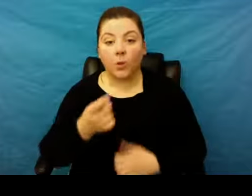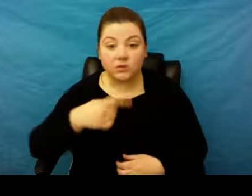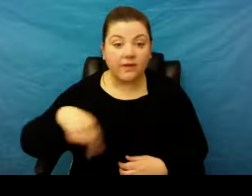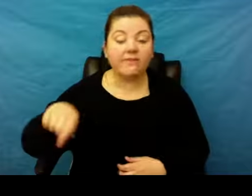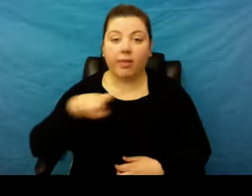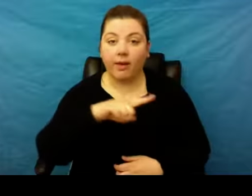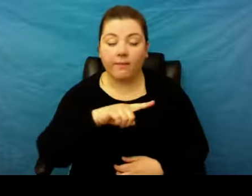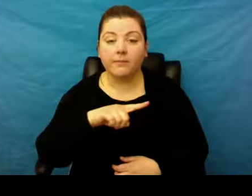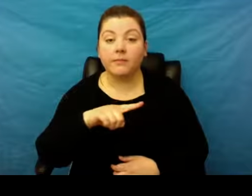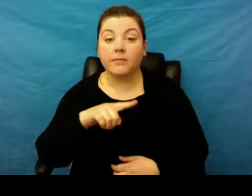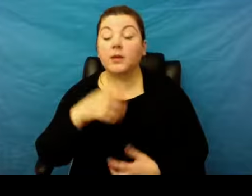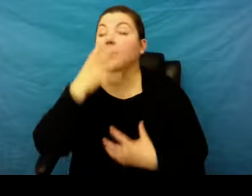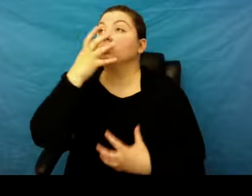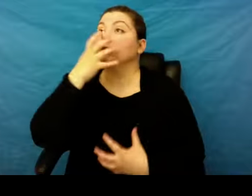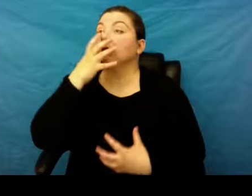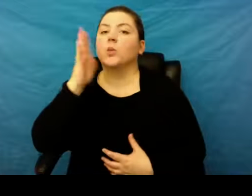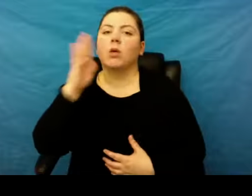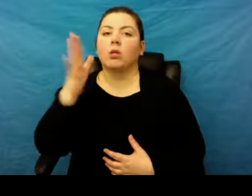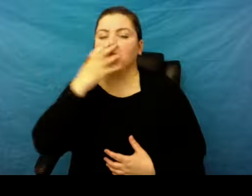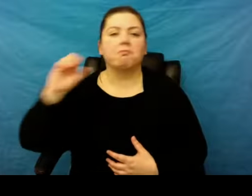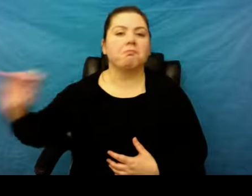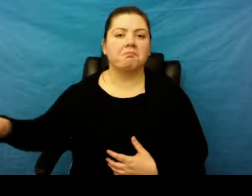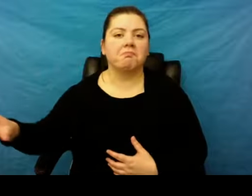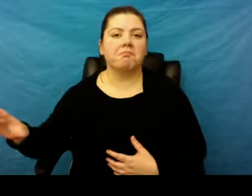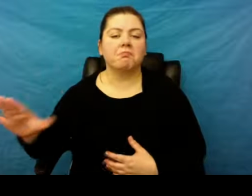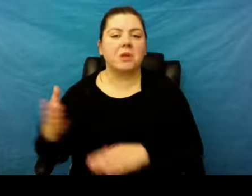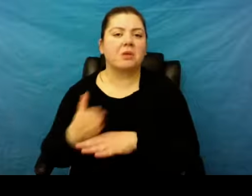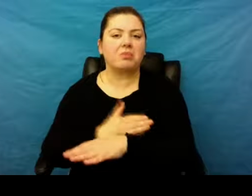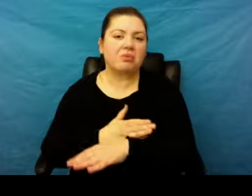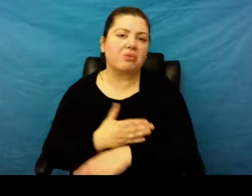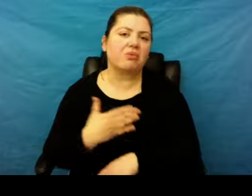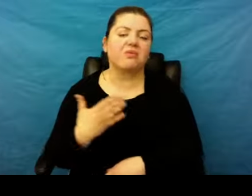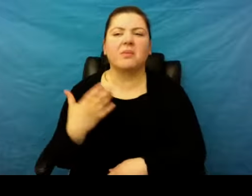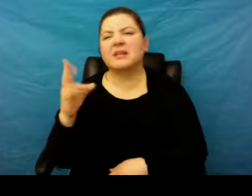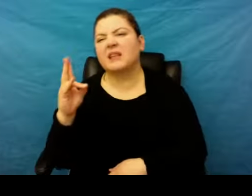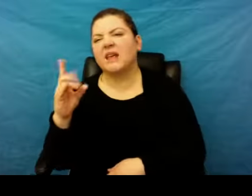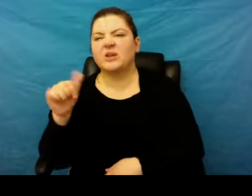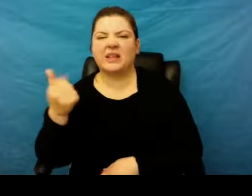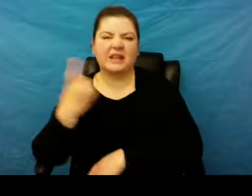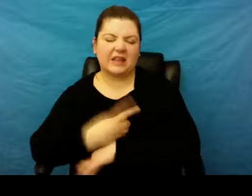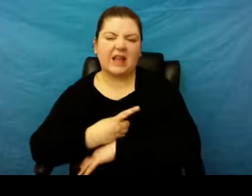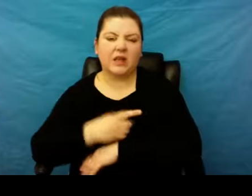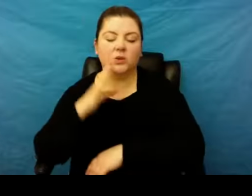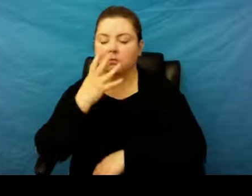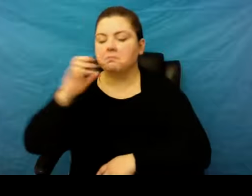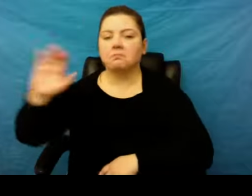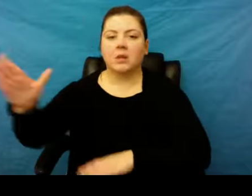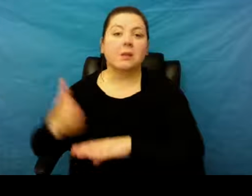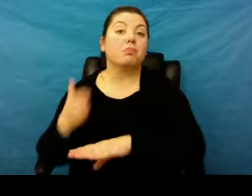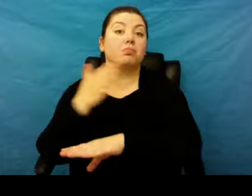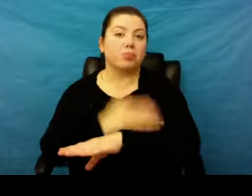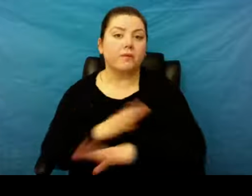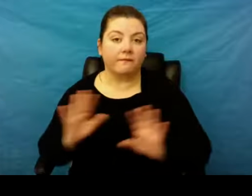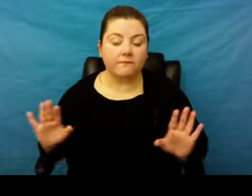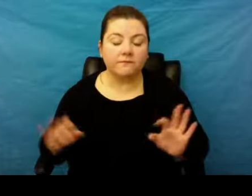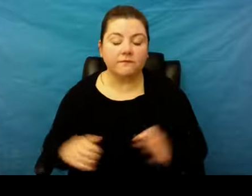majority of people, come off the ventilator. And they usually come off the ventilator 7 to 10 days later. But I think